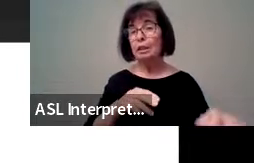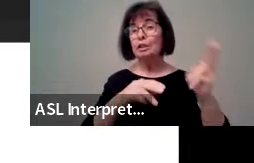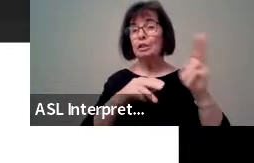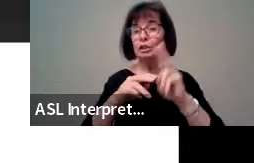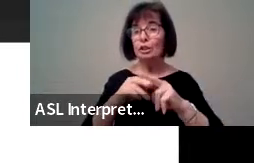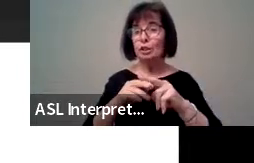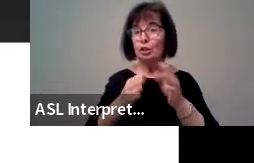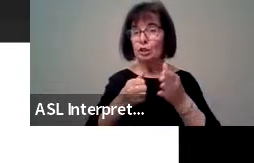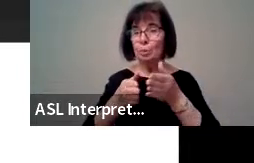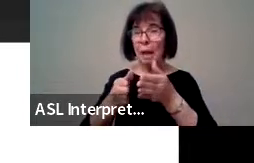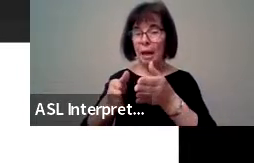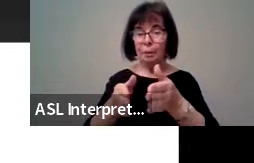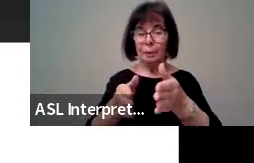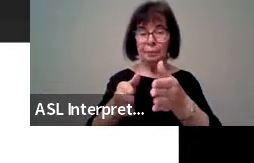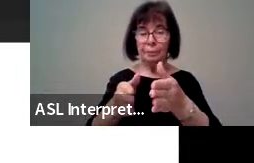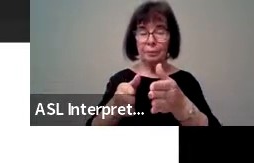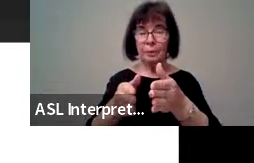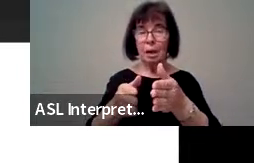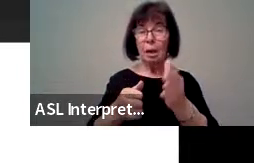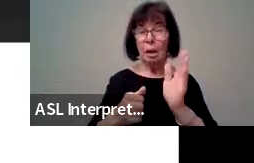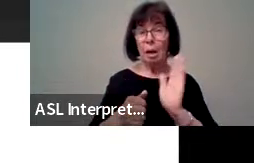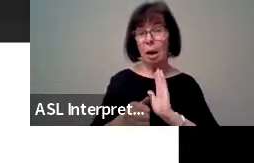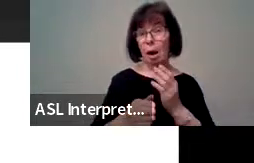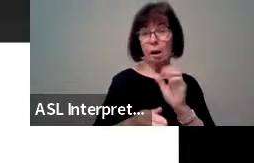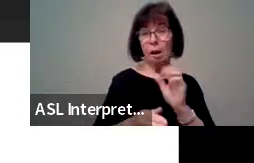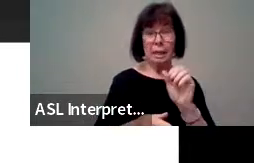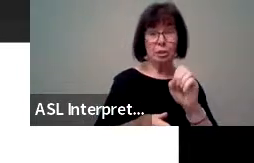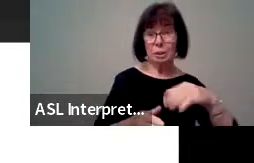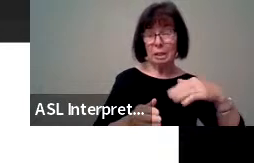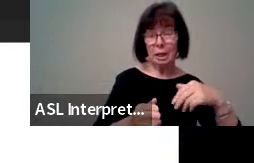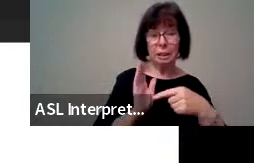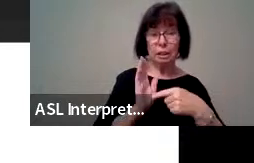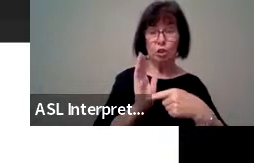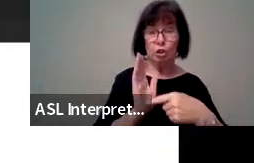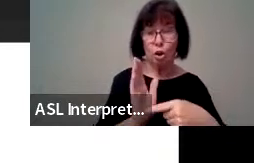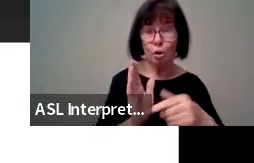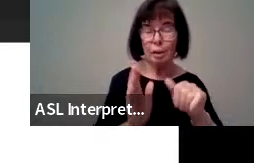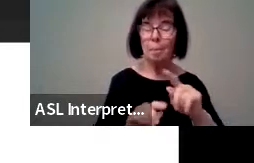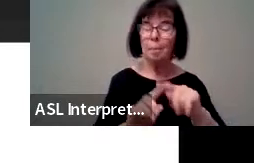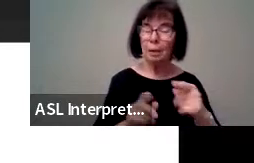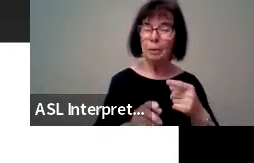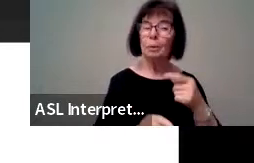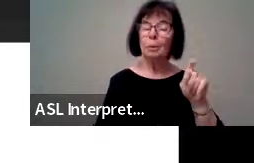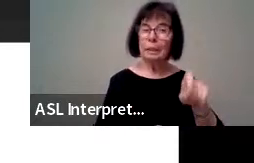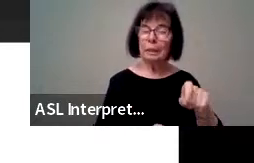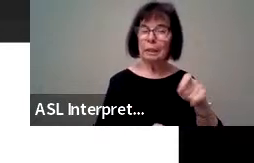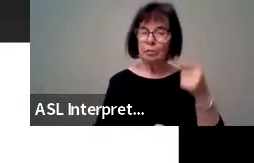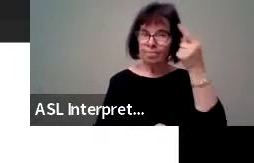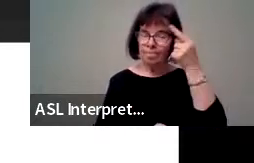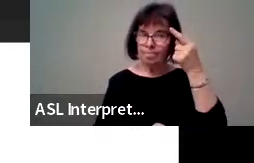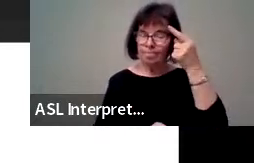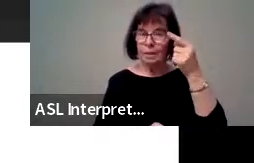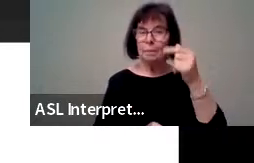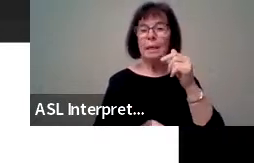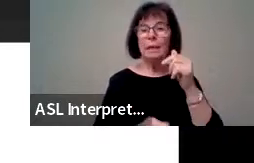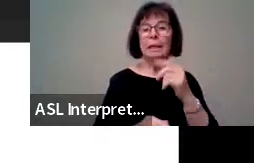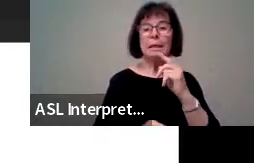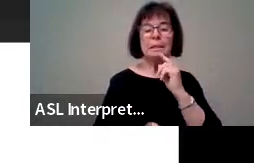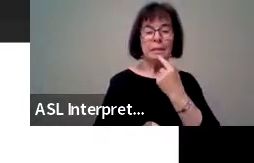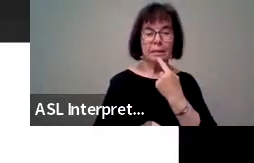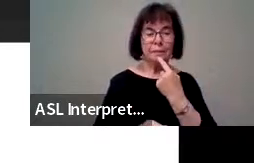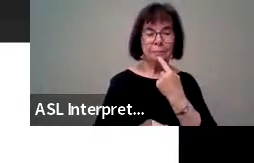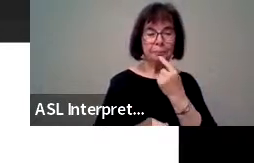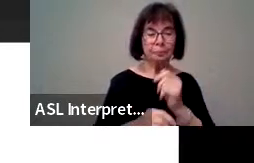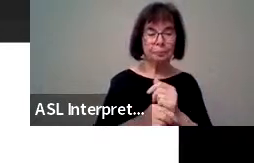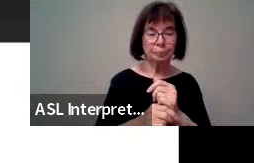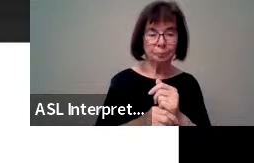even if our case rates aren't showing that, I think we need to take that seriously. And certainly, if we don't see any signal but a rise